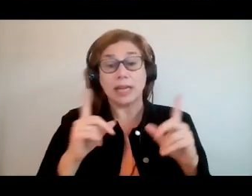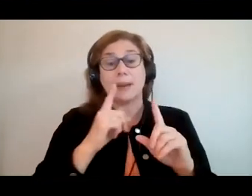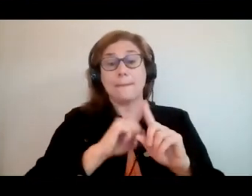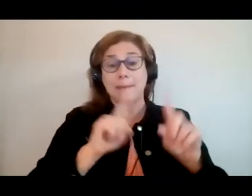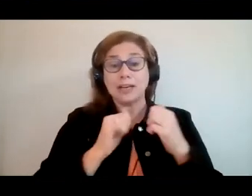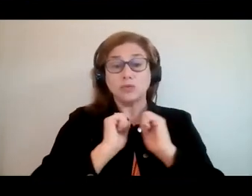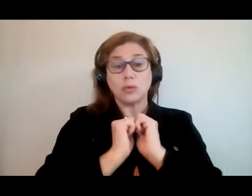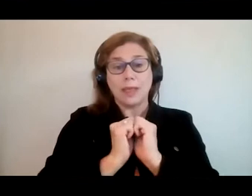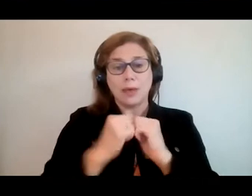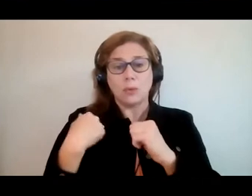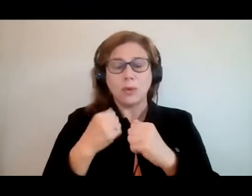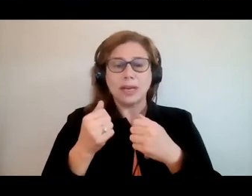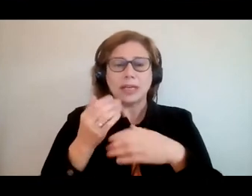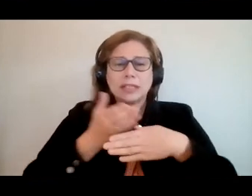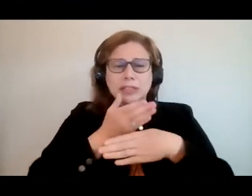a really